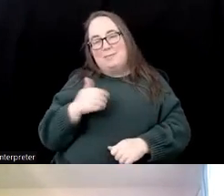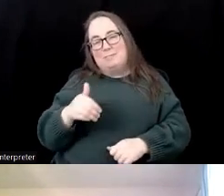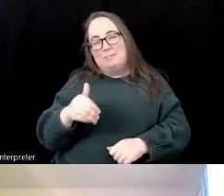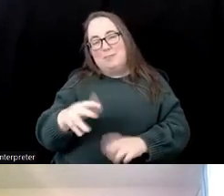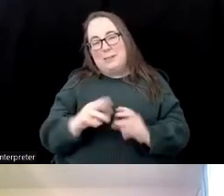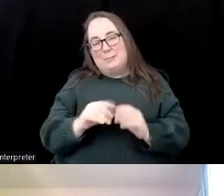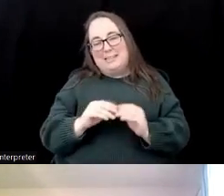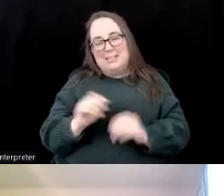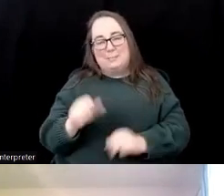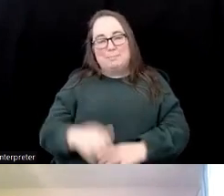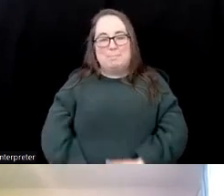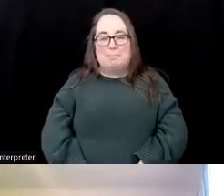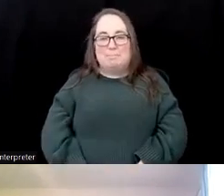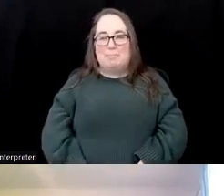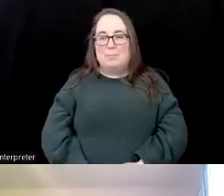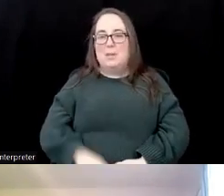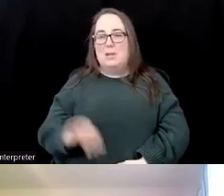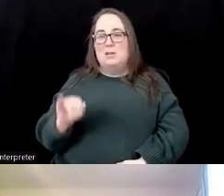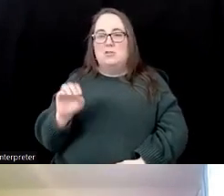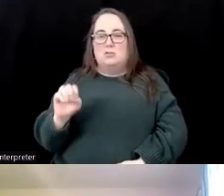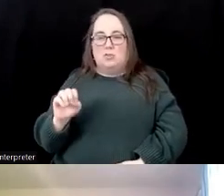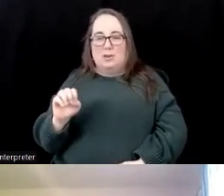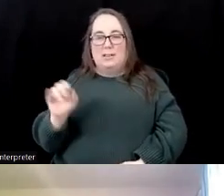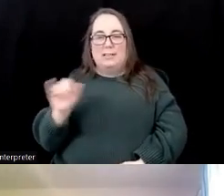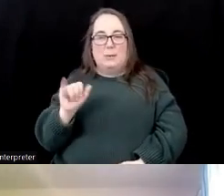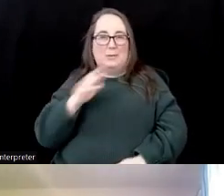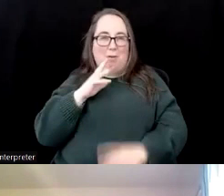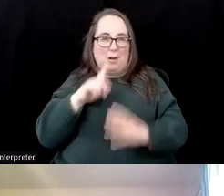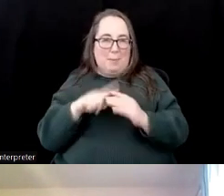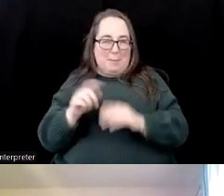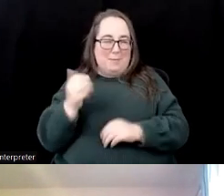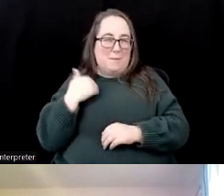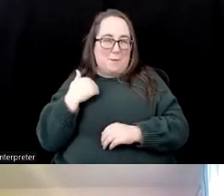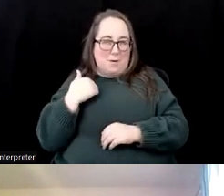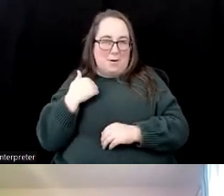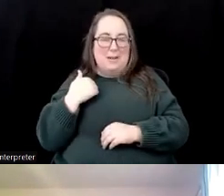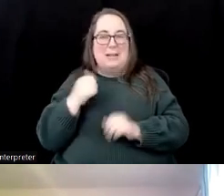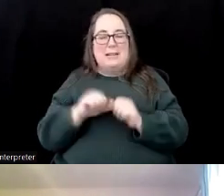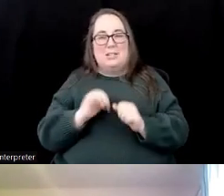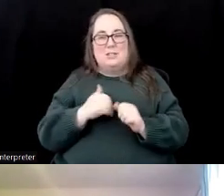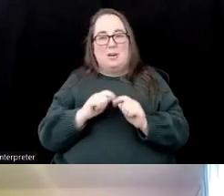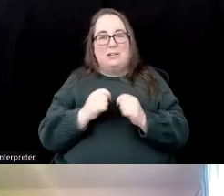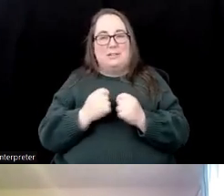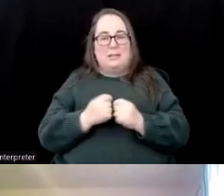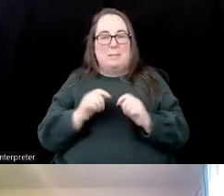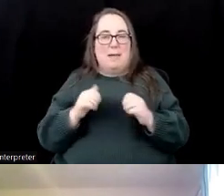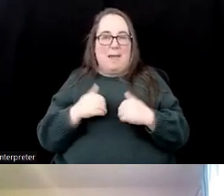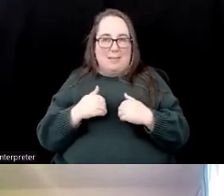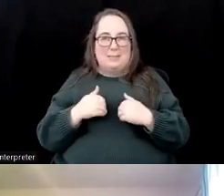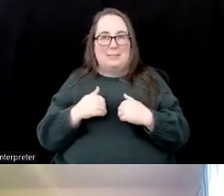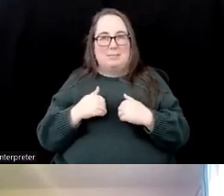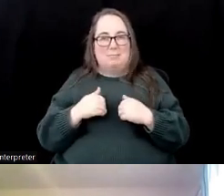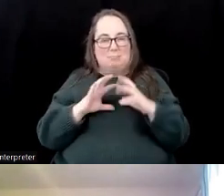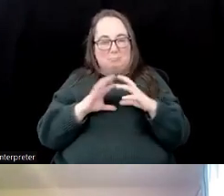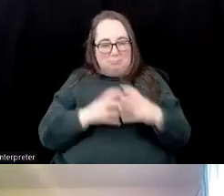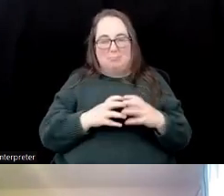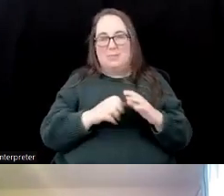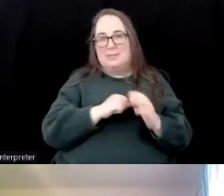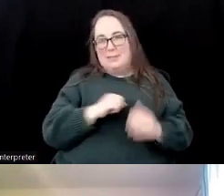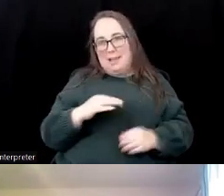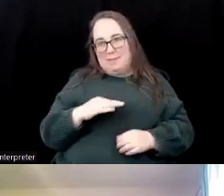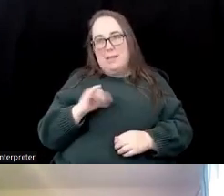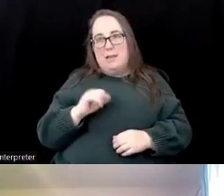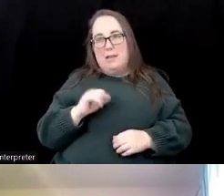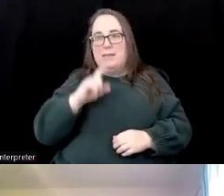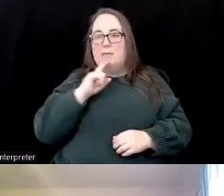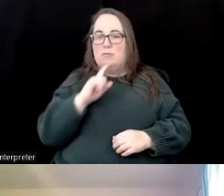can speak to that. Yeah, like we spoke about earlier, each of our team does have dedicated staff. So that really kind